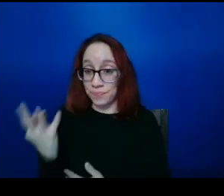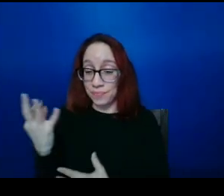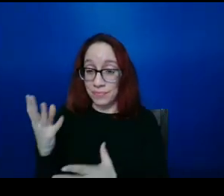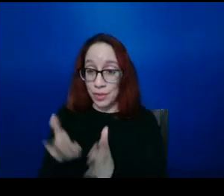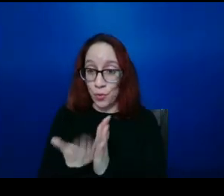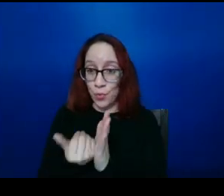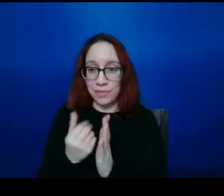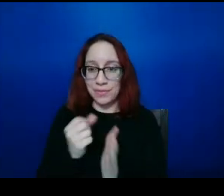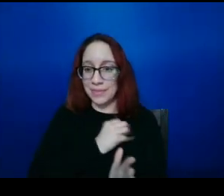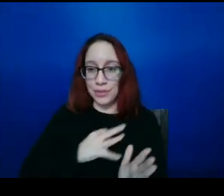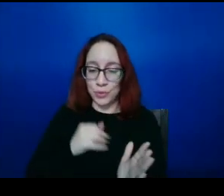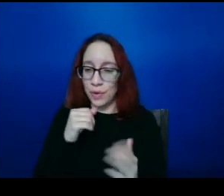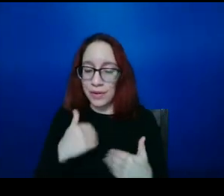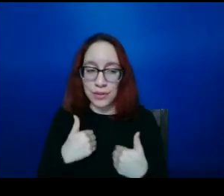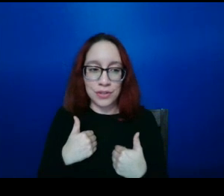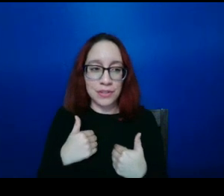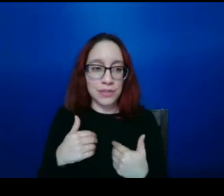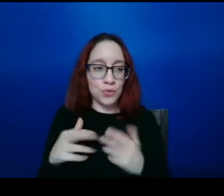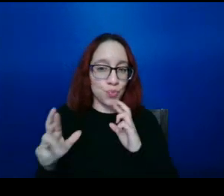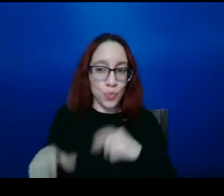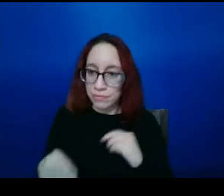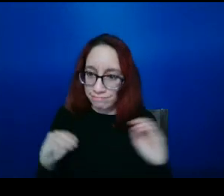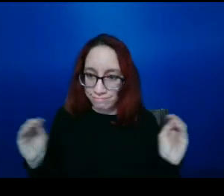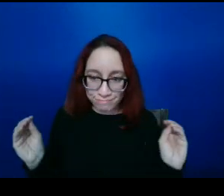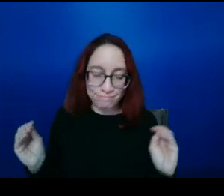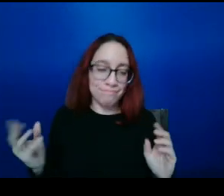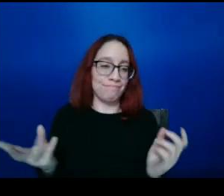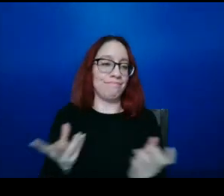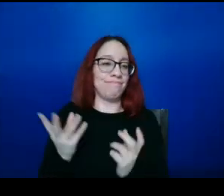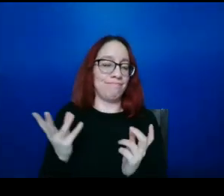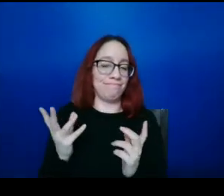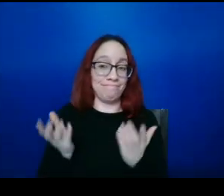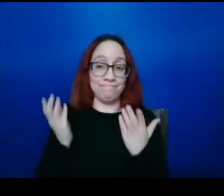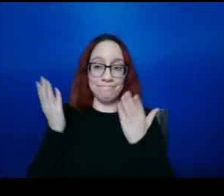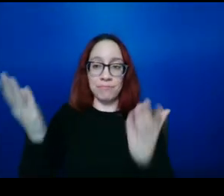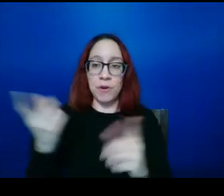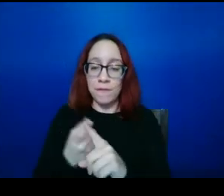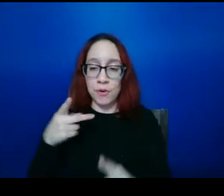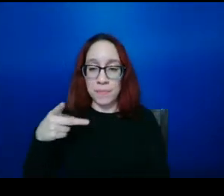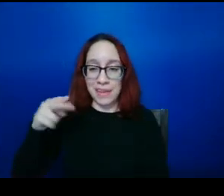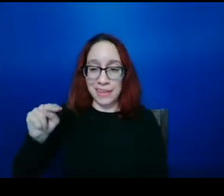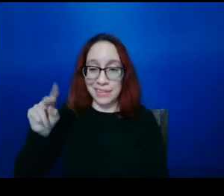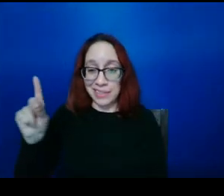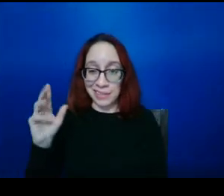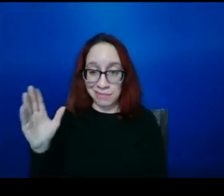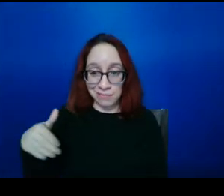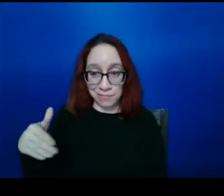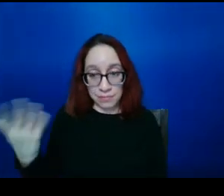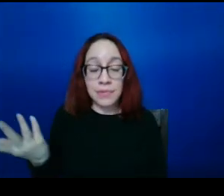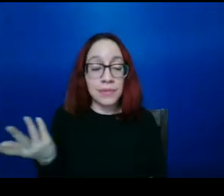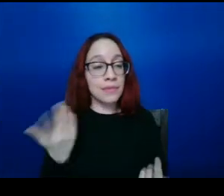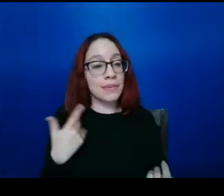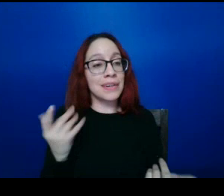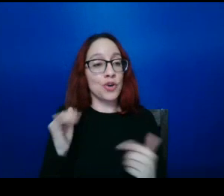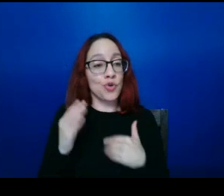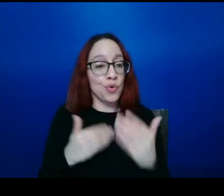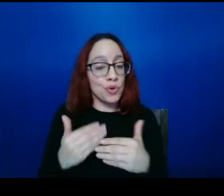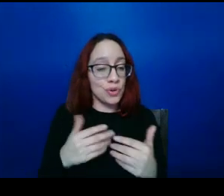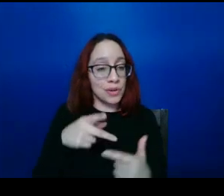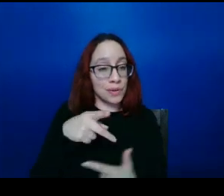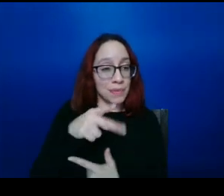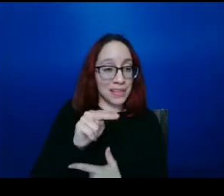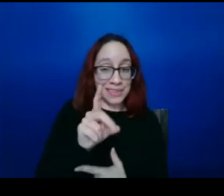doesn't have staff reports done or a recommendation from the P&D Board yet. So the process would be